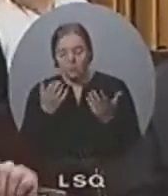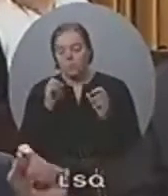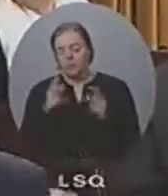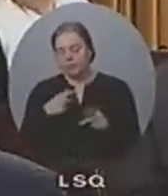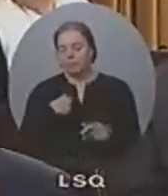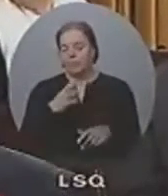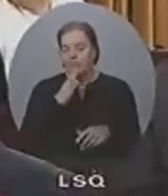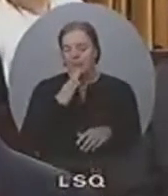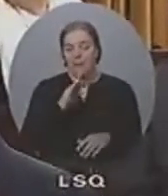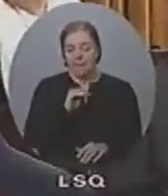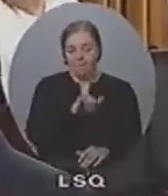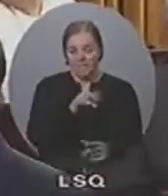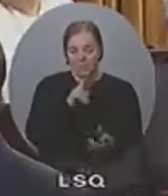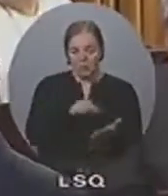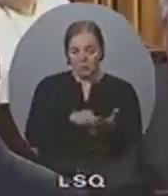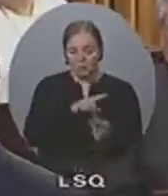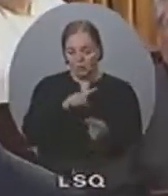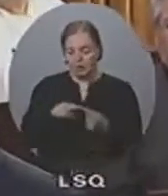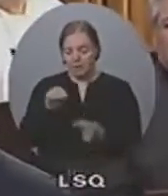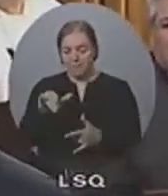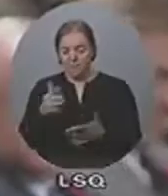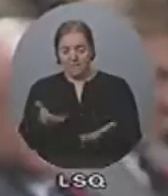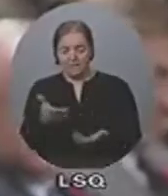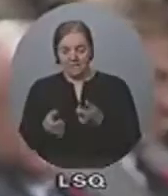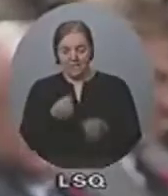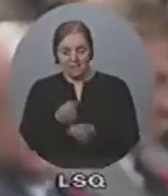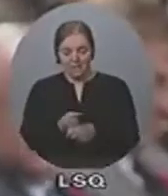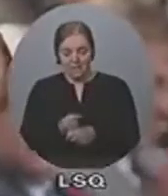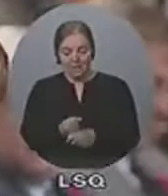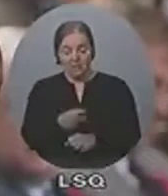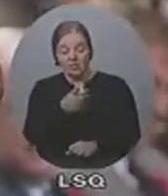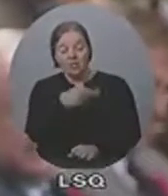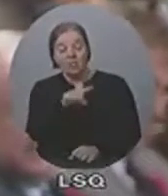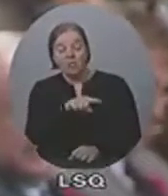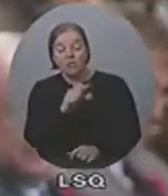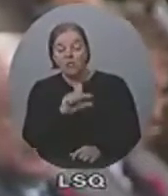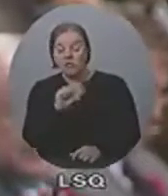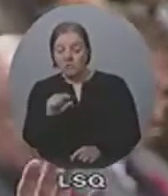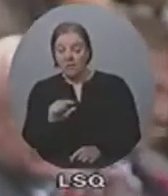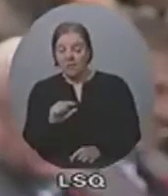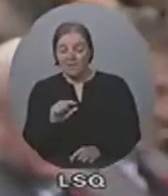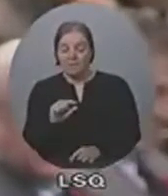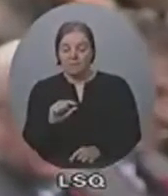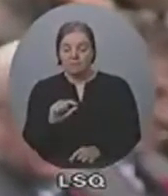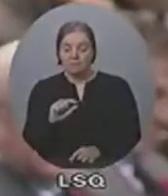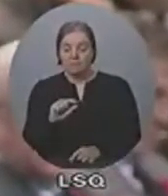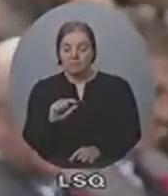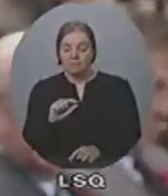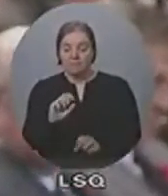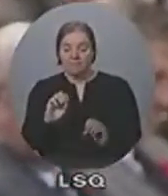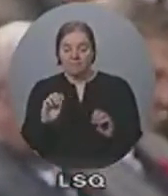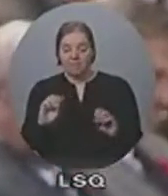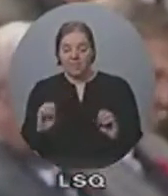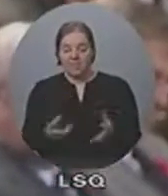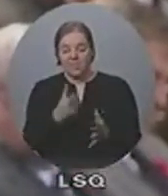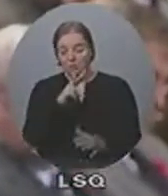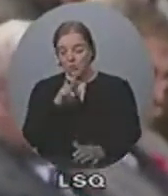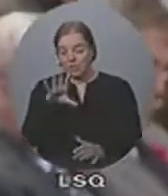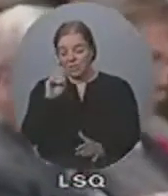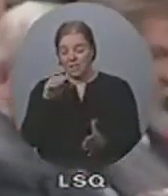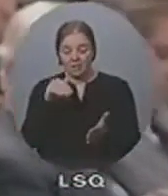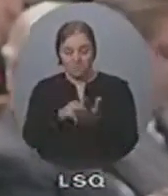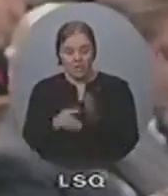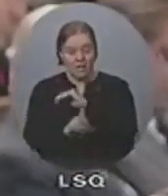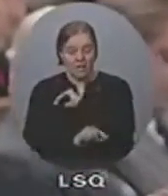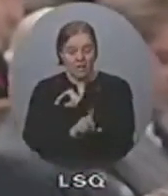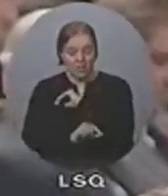created barely 250,000 jobs in this country. Not the numbers they advance, not the bogus mistakes that they've put